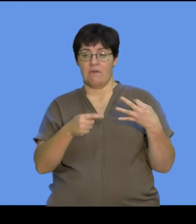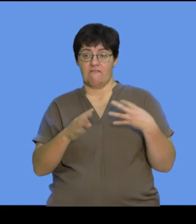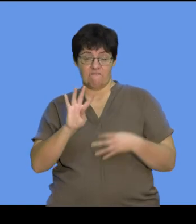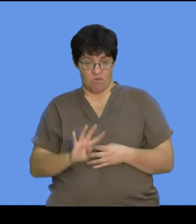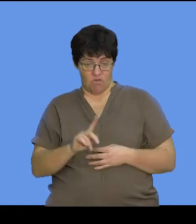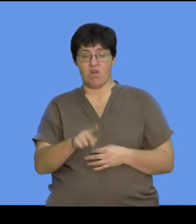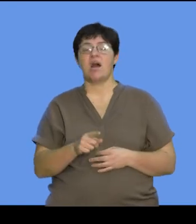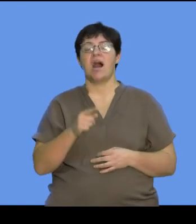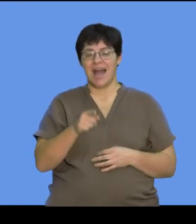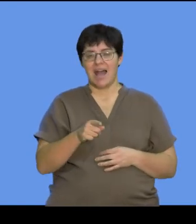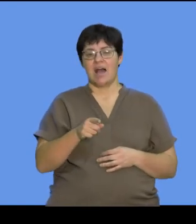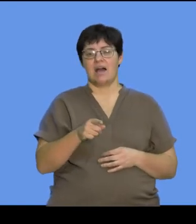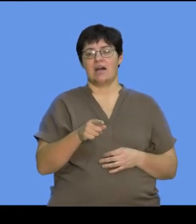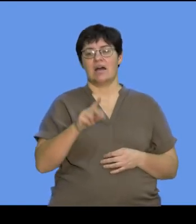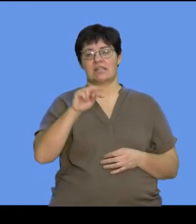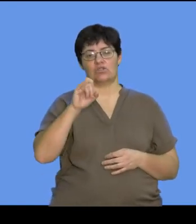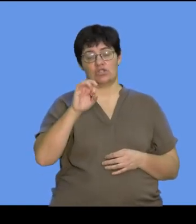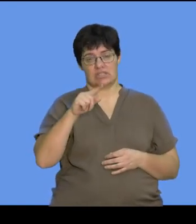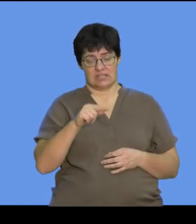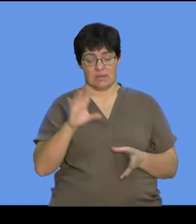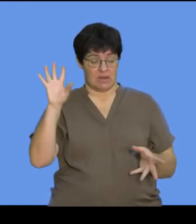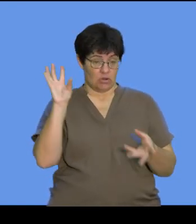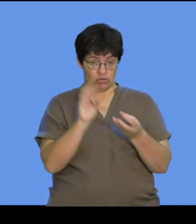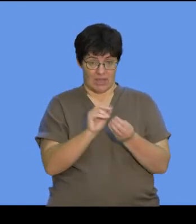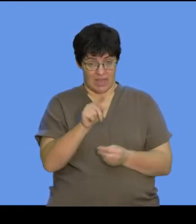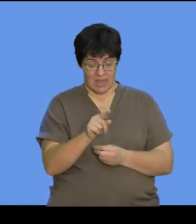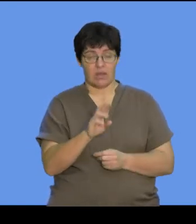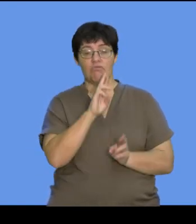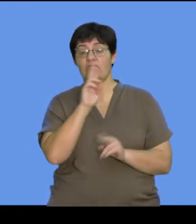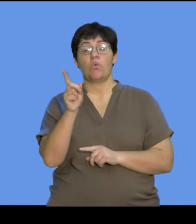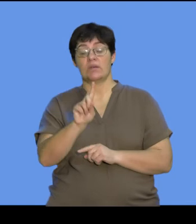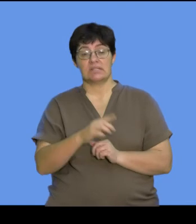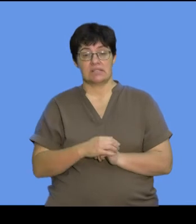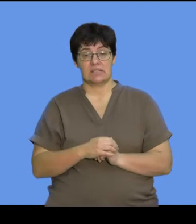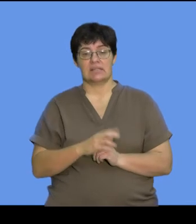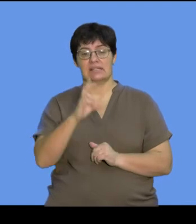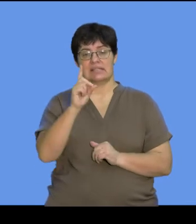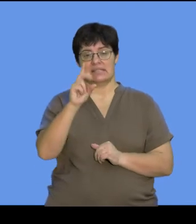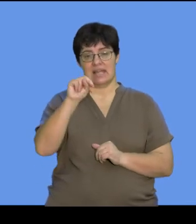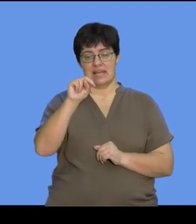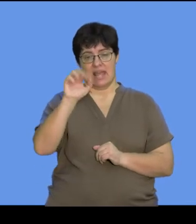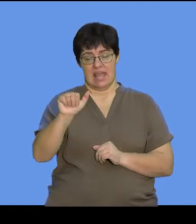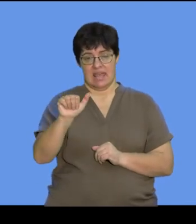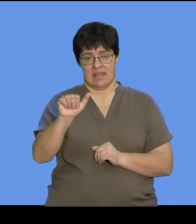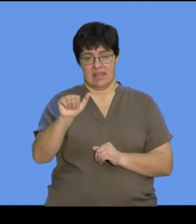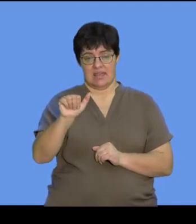the nitrogenous base. And so these 3 parts collectively are referred to as a